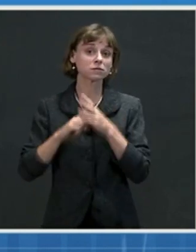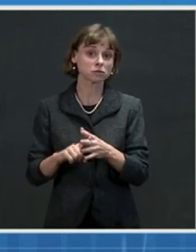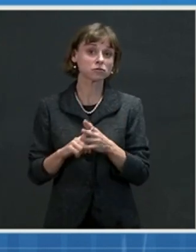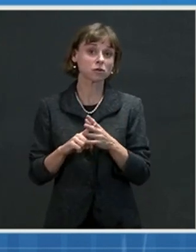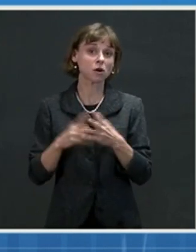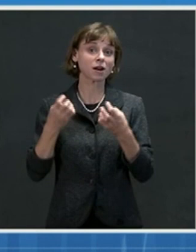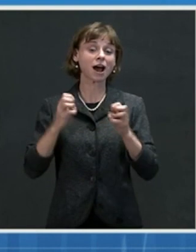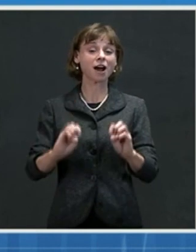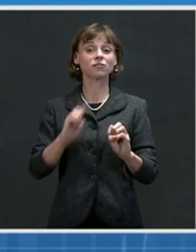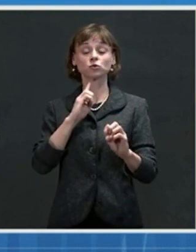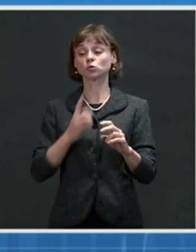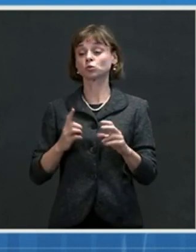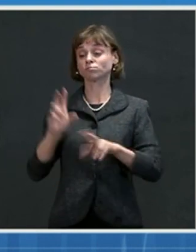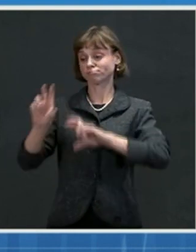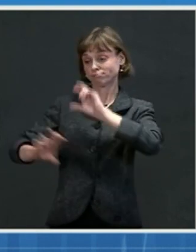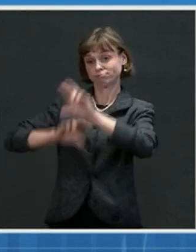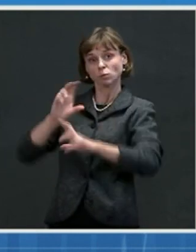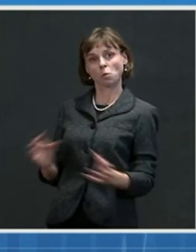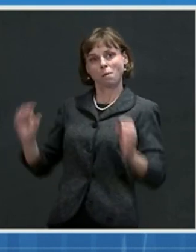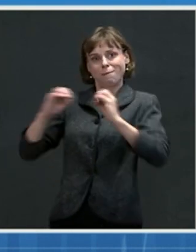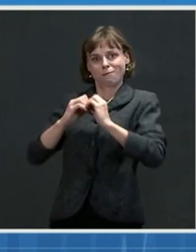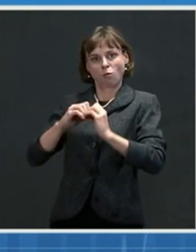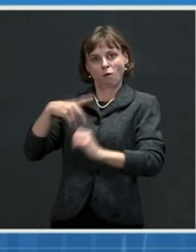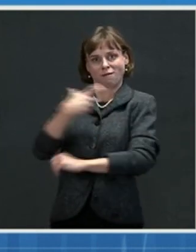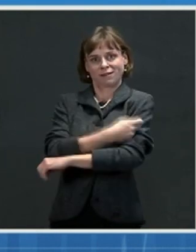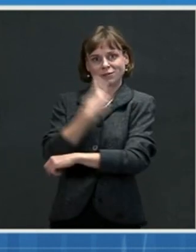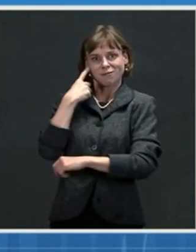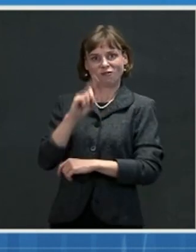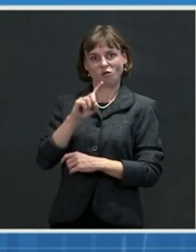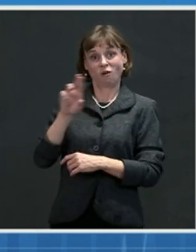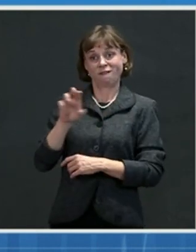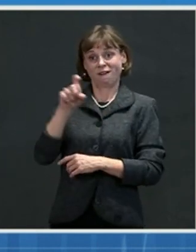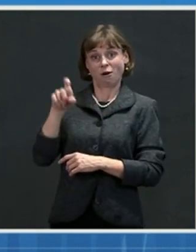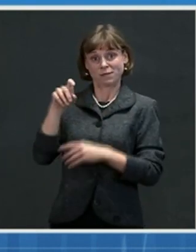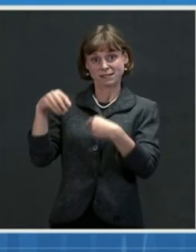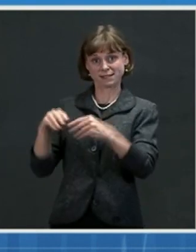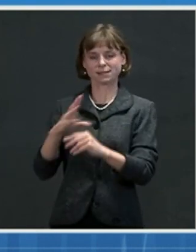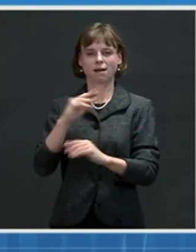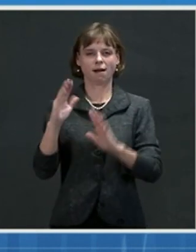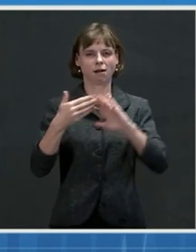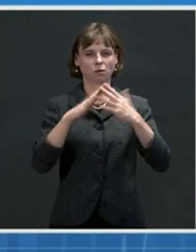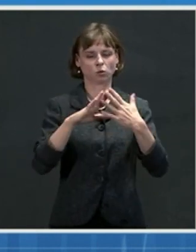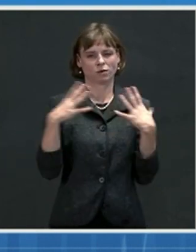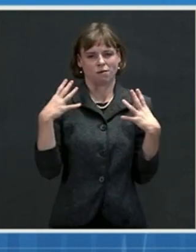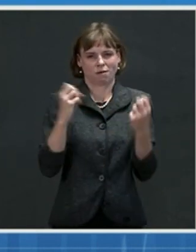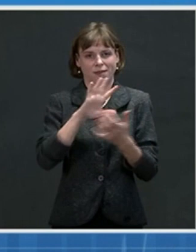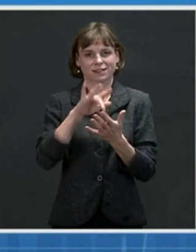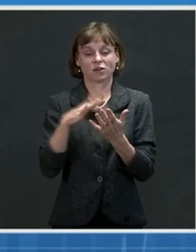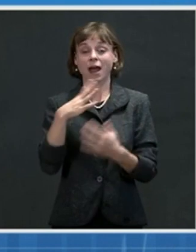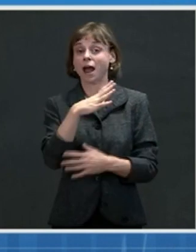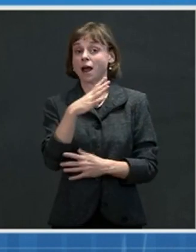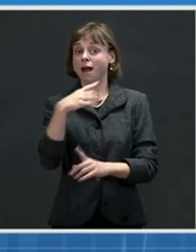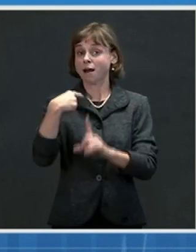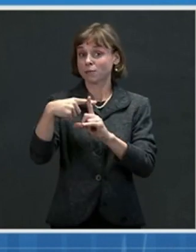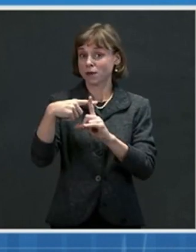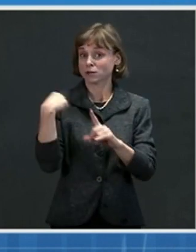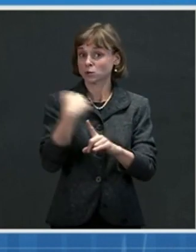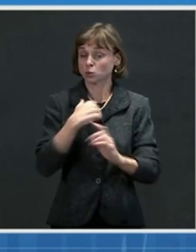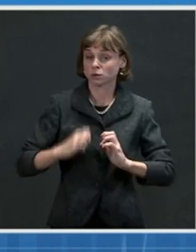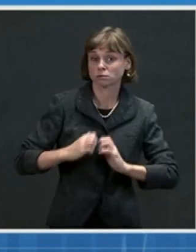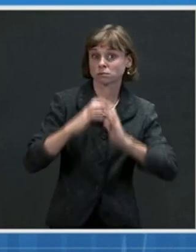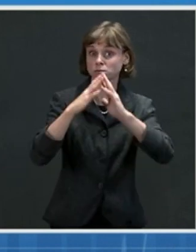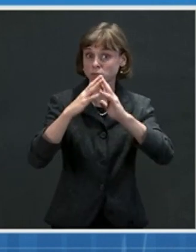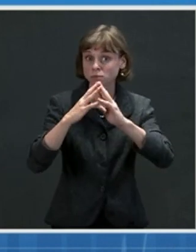pharmacies and community health centers. And we're building new vaccination centers from the ground up in